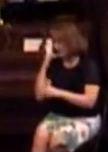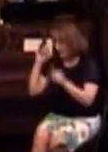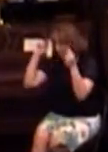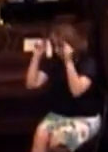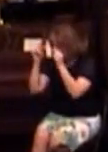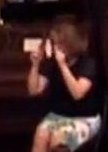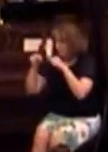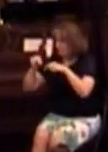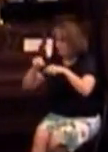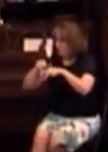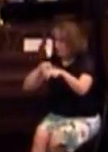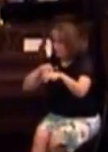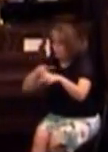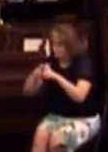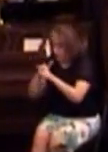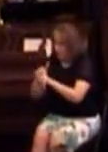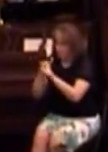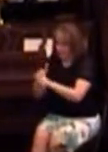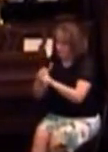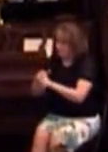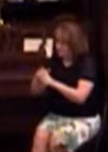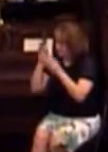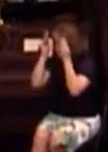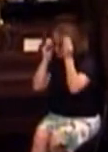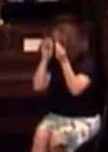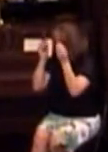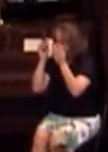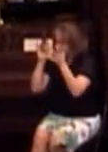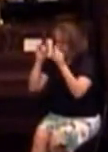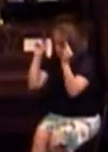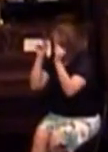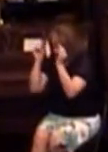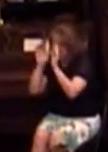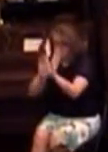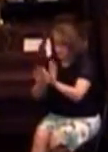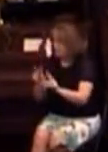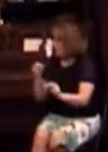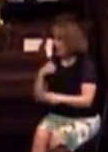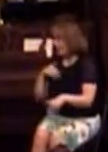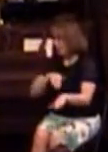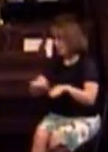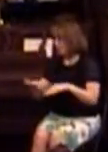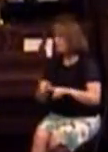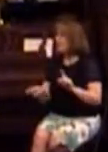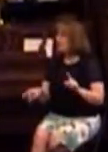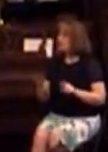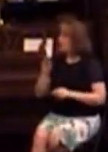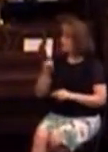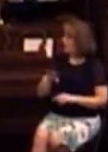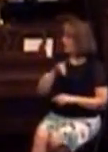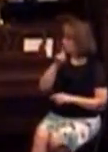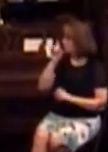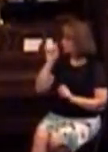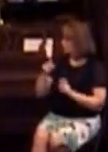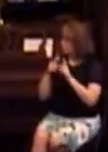today, Bob. And you ought to think about, God, in what way am I blind?